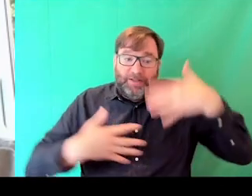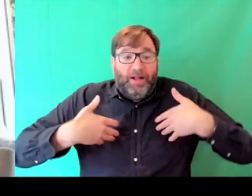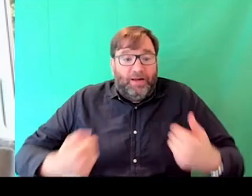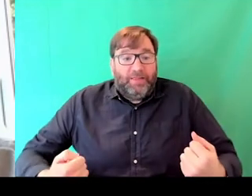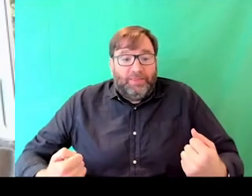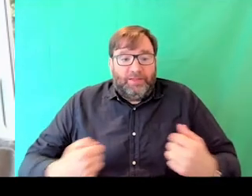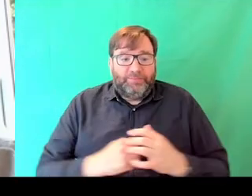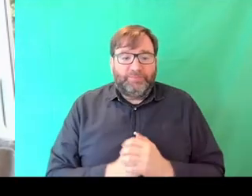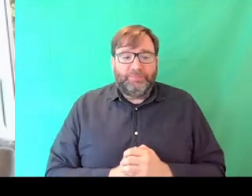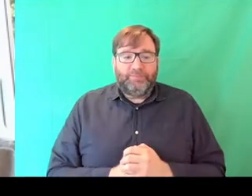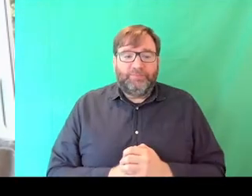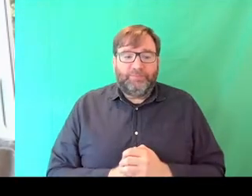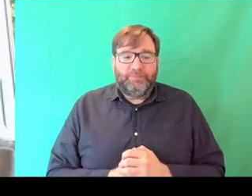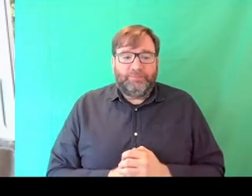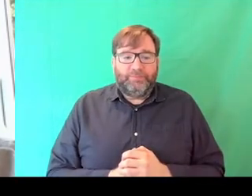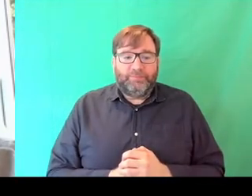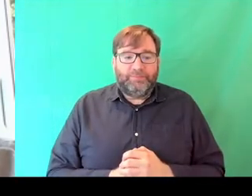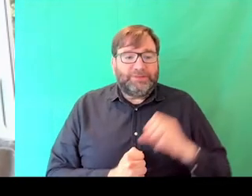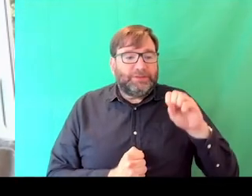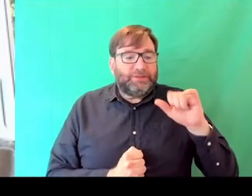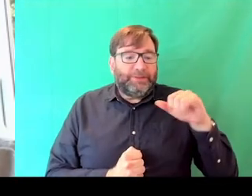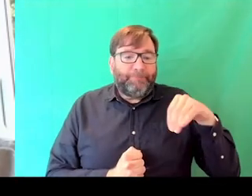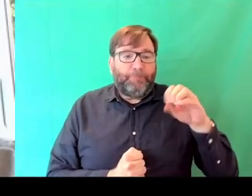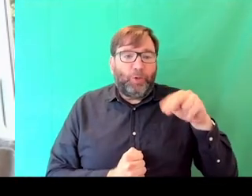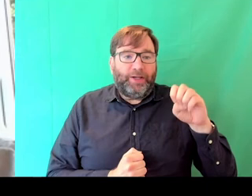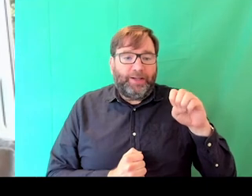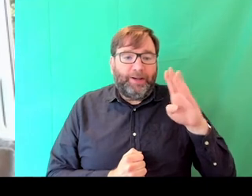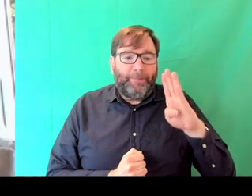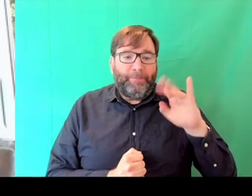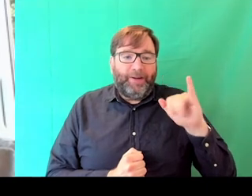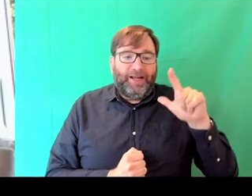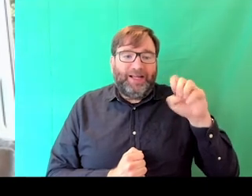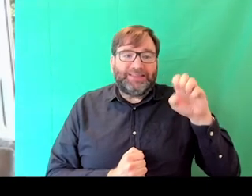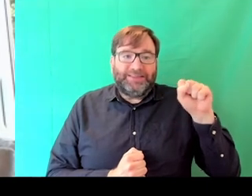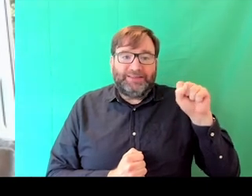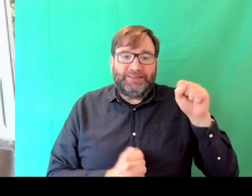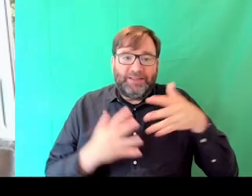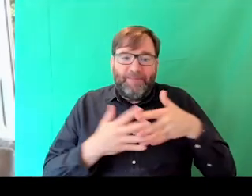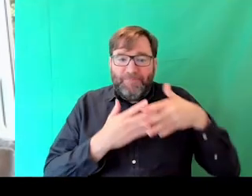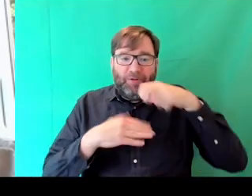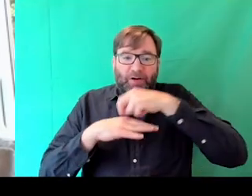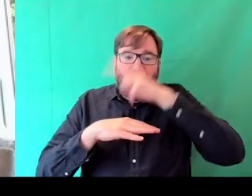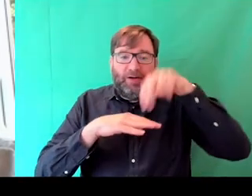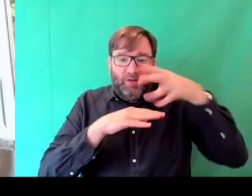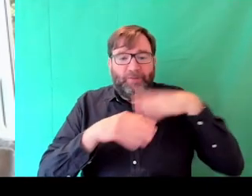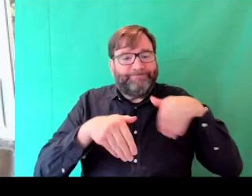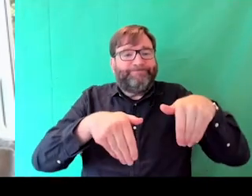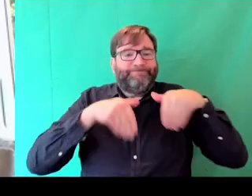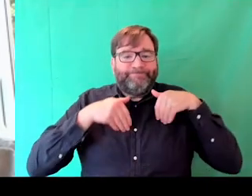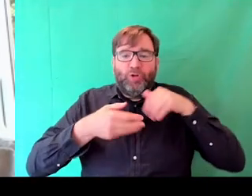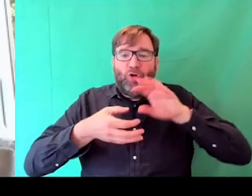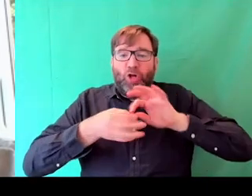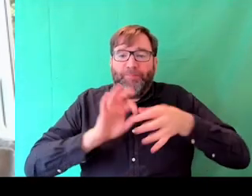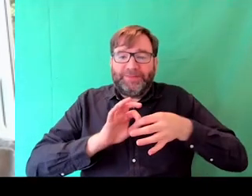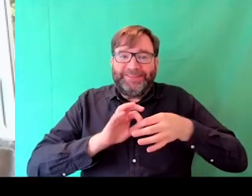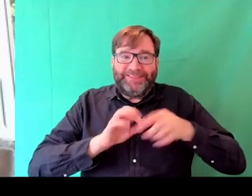mental health and the toll that the near constant spotlight can have on Olympians. The COVID-19 pandemic has also brought